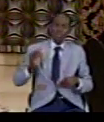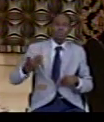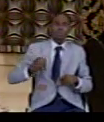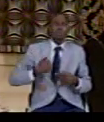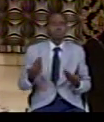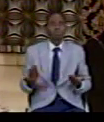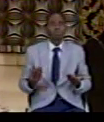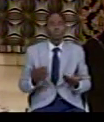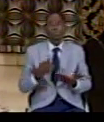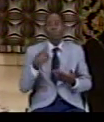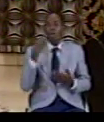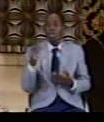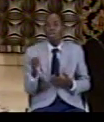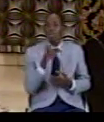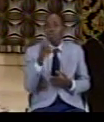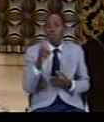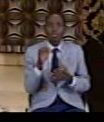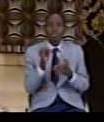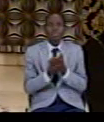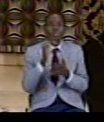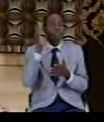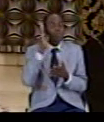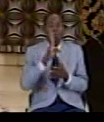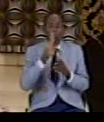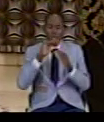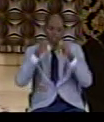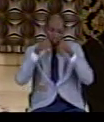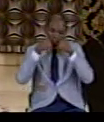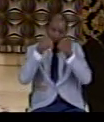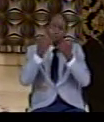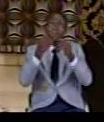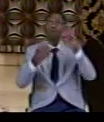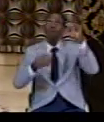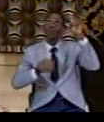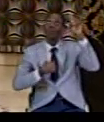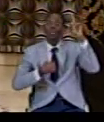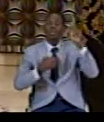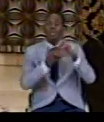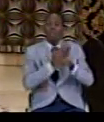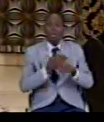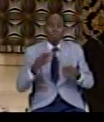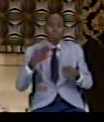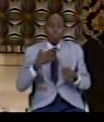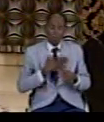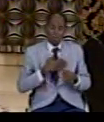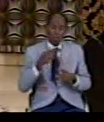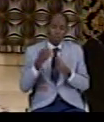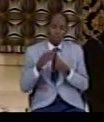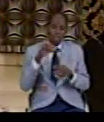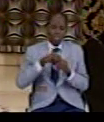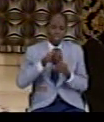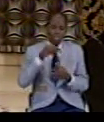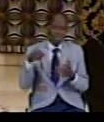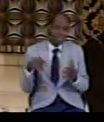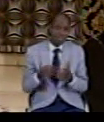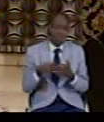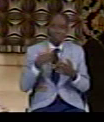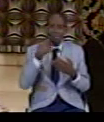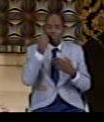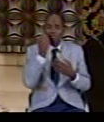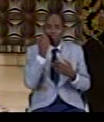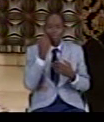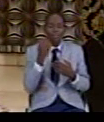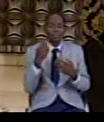Whosoever therefore shall be ashamed of me and of my words in this adulterous and sinful